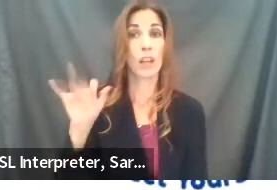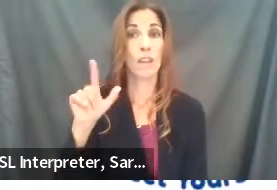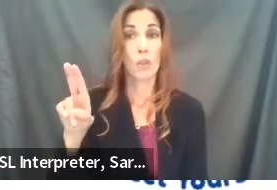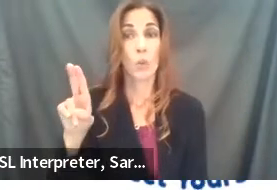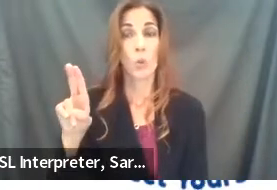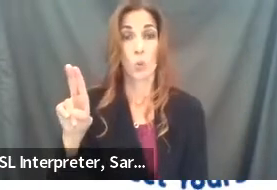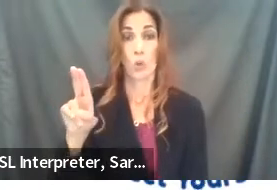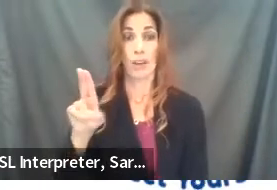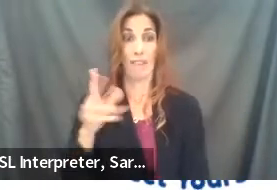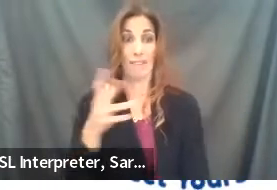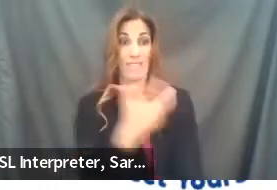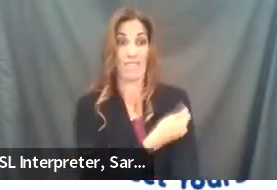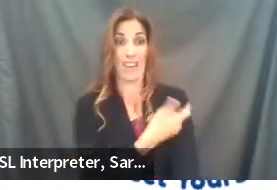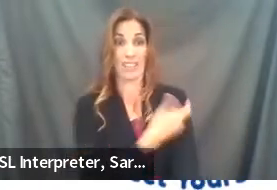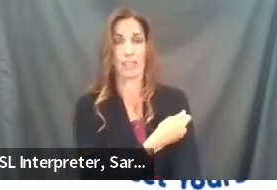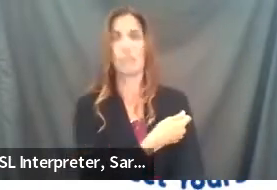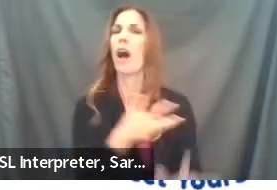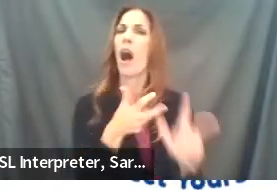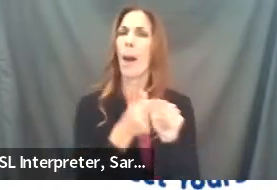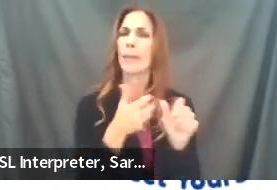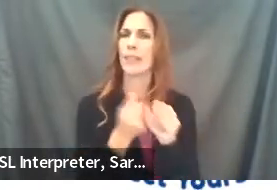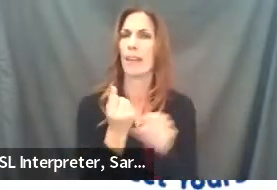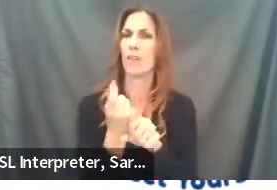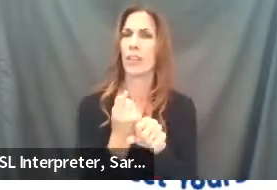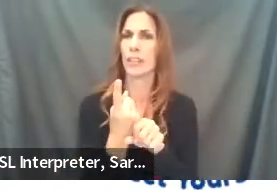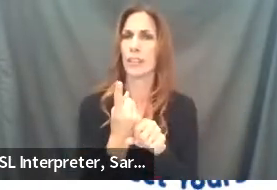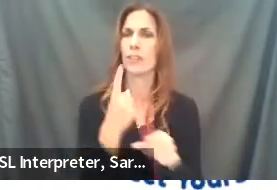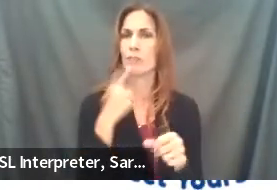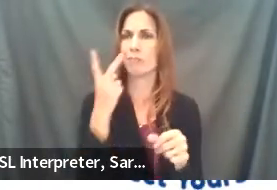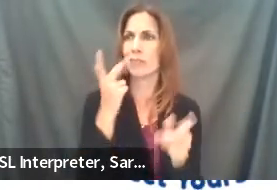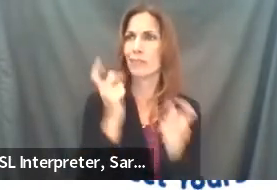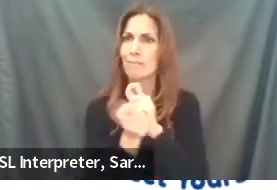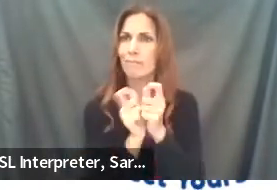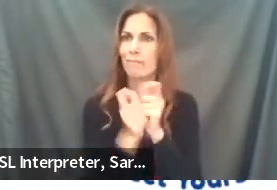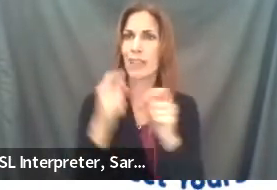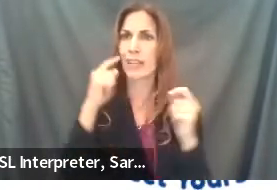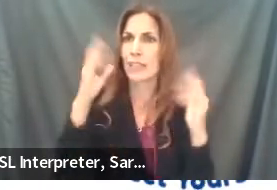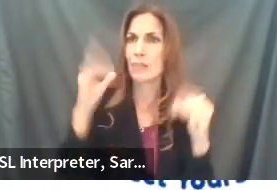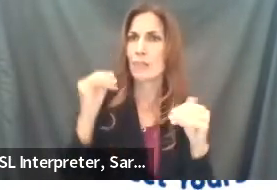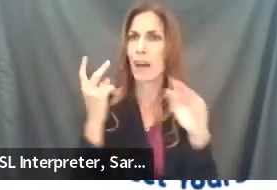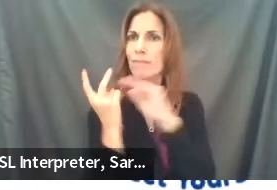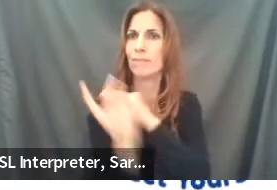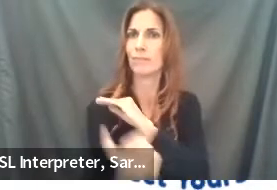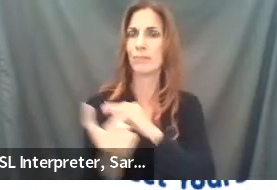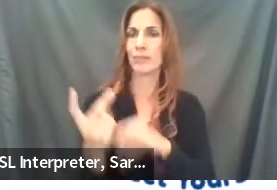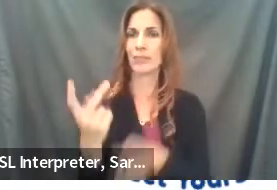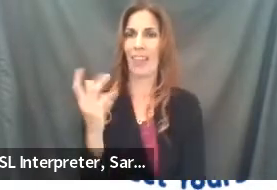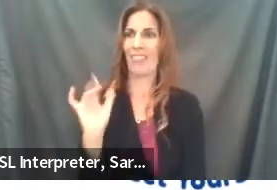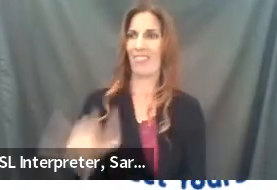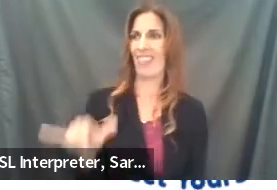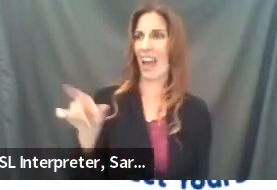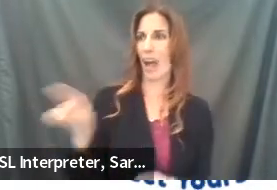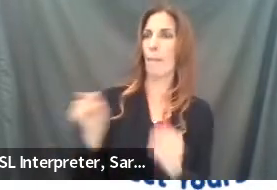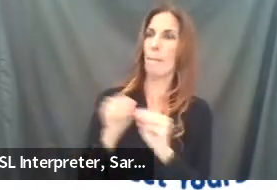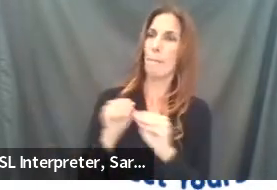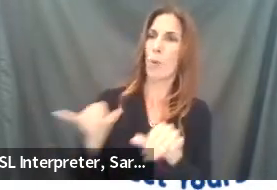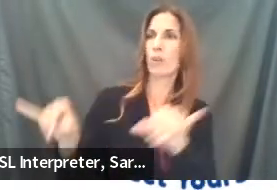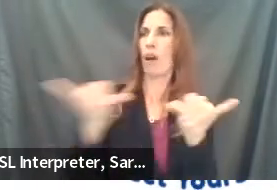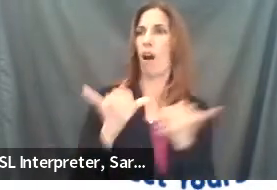every year to protect against types of flu expected to be the most common and dangerous.